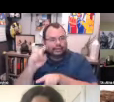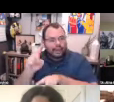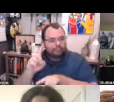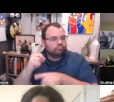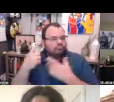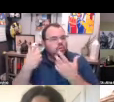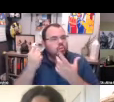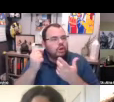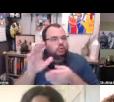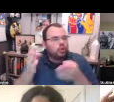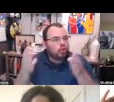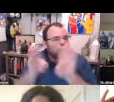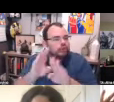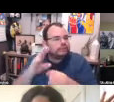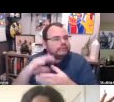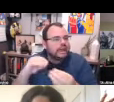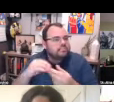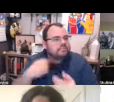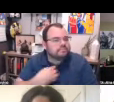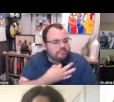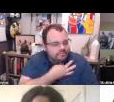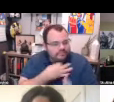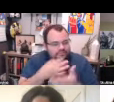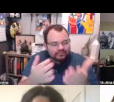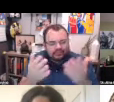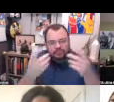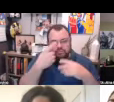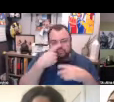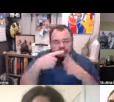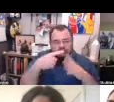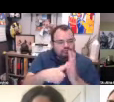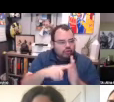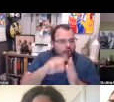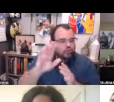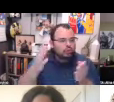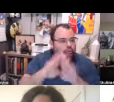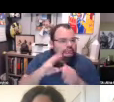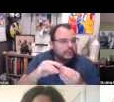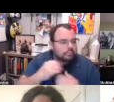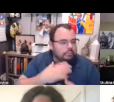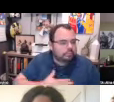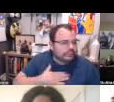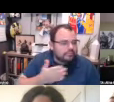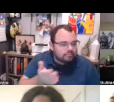somebody from NAD, what is your closing comments?